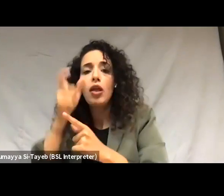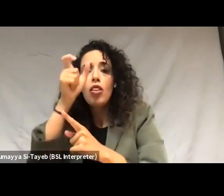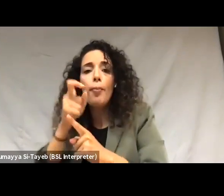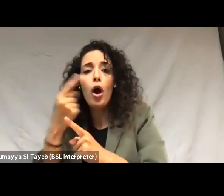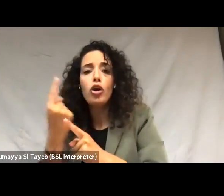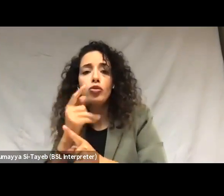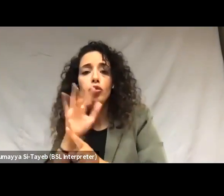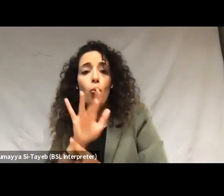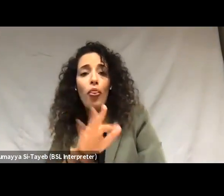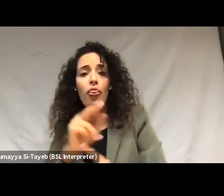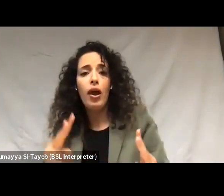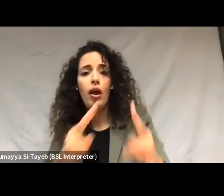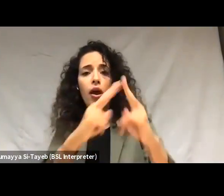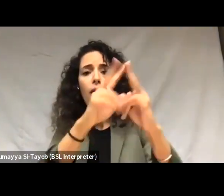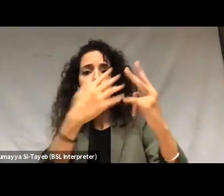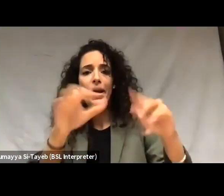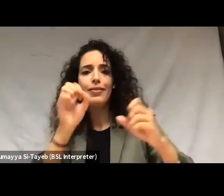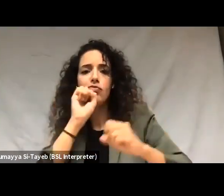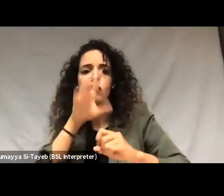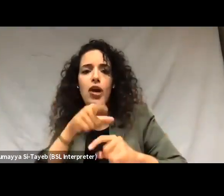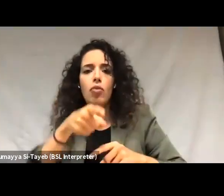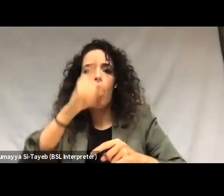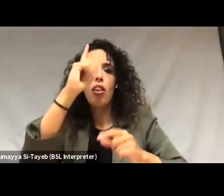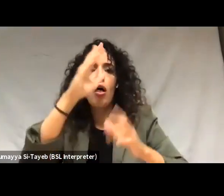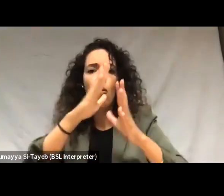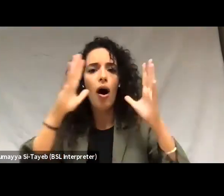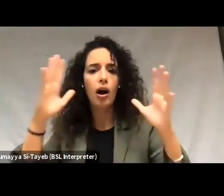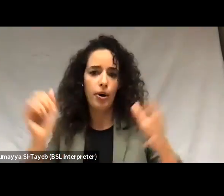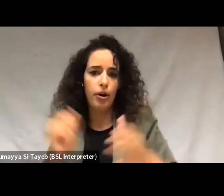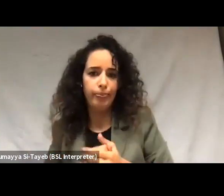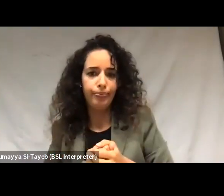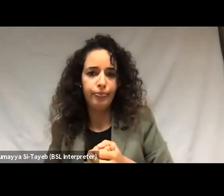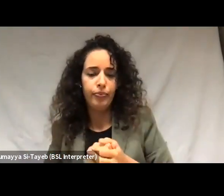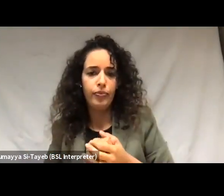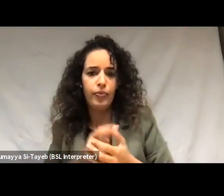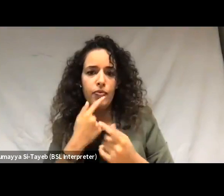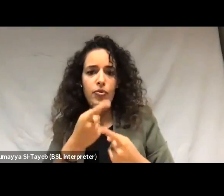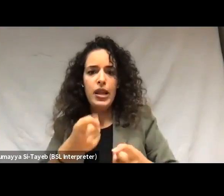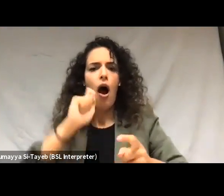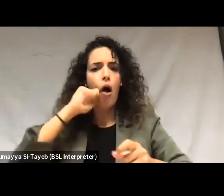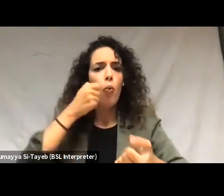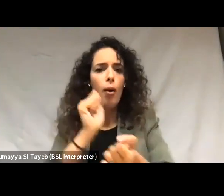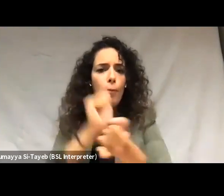scene had shouted Allahu Akbar, and he was threatening to blow the place up.